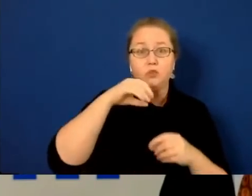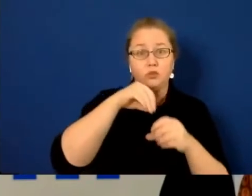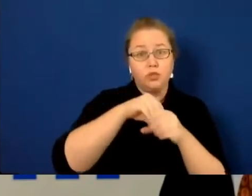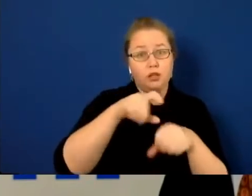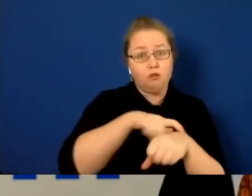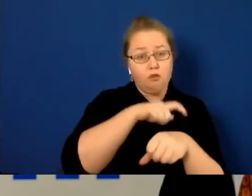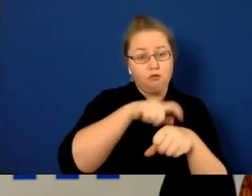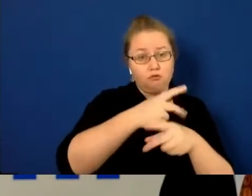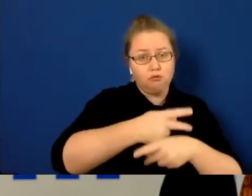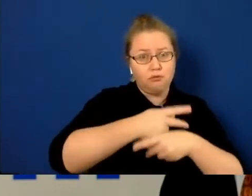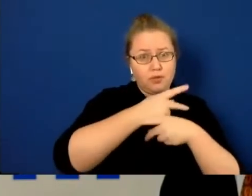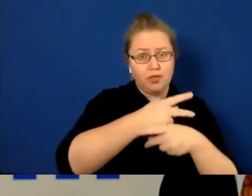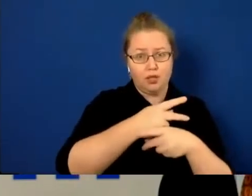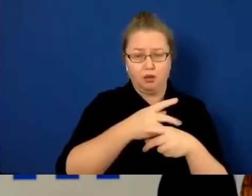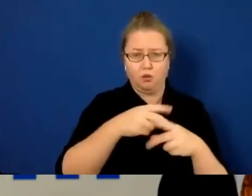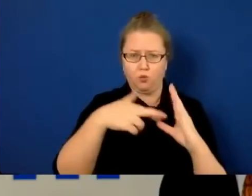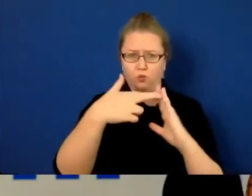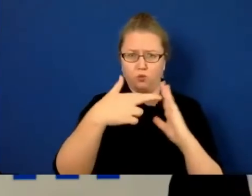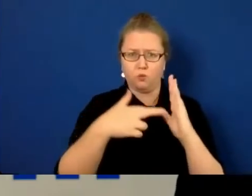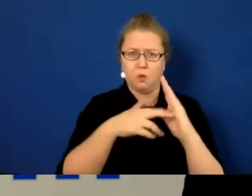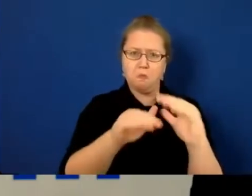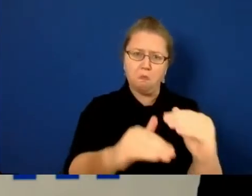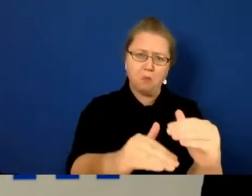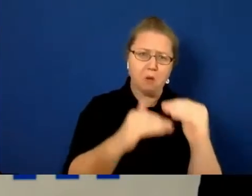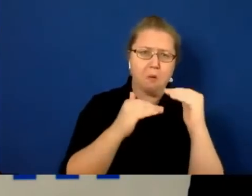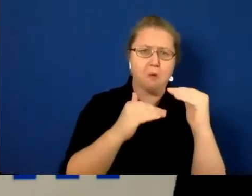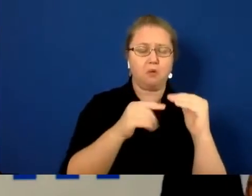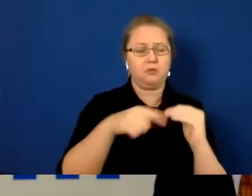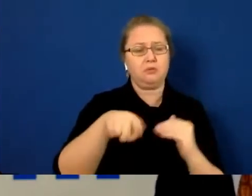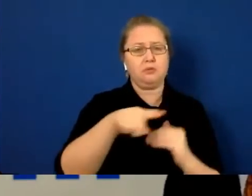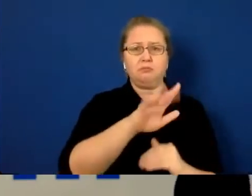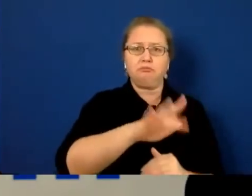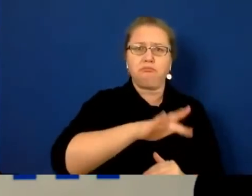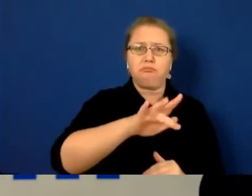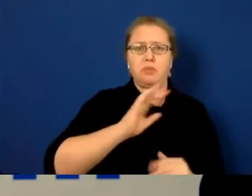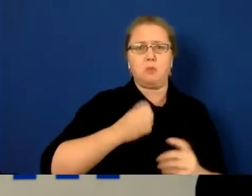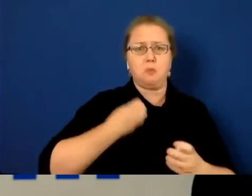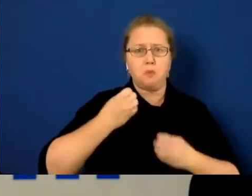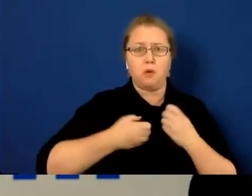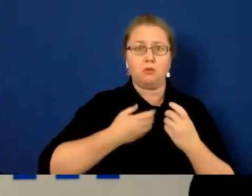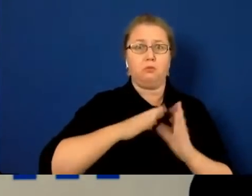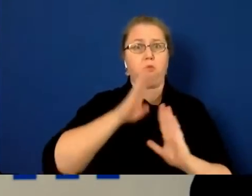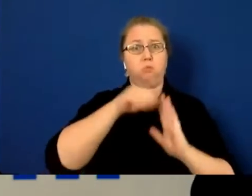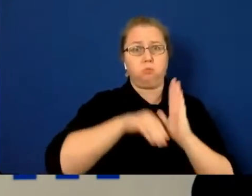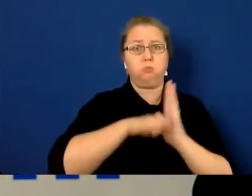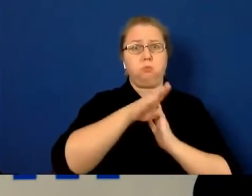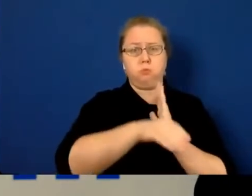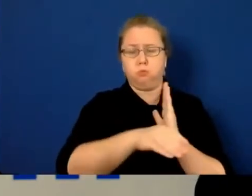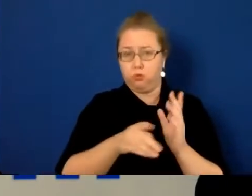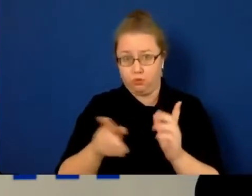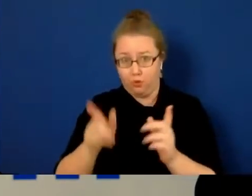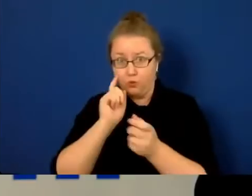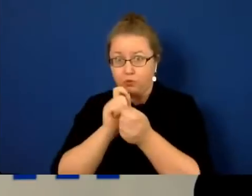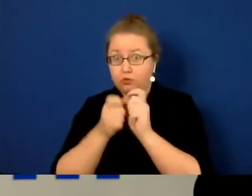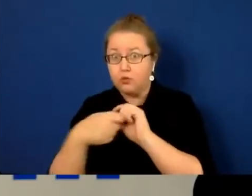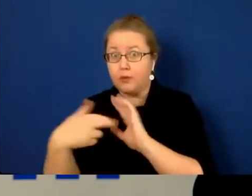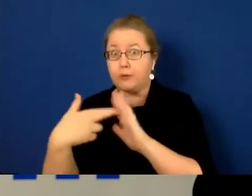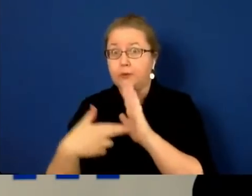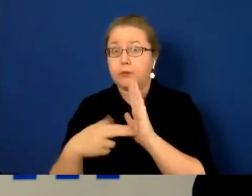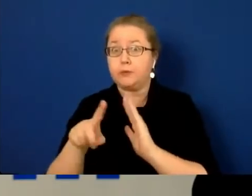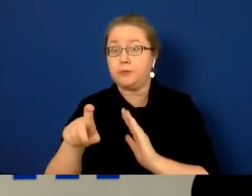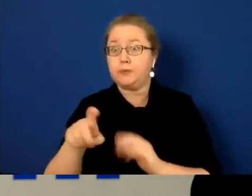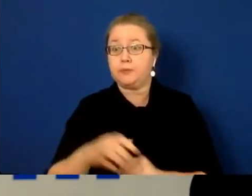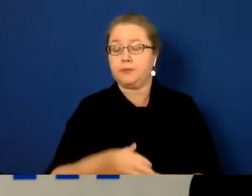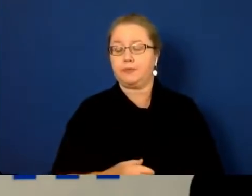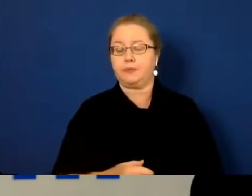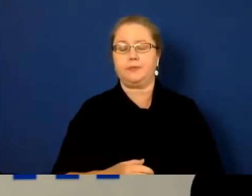community, and to take those measures that best protect you and your family and everybody in the community. I don't know if you want to add to that, Victoria.